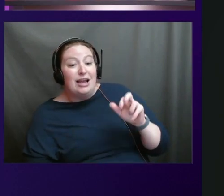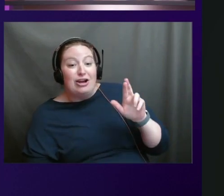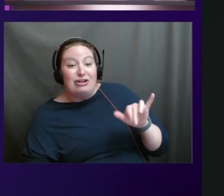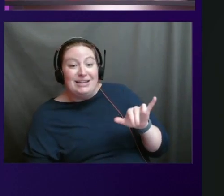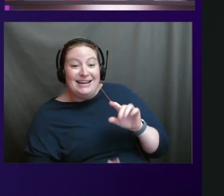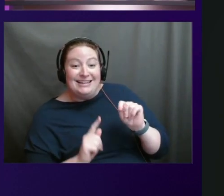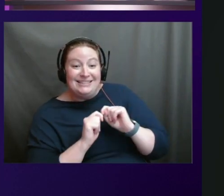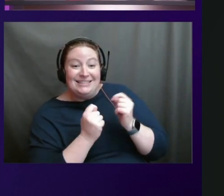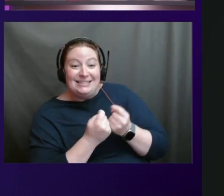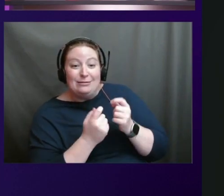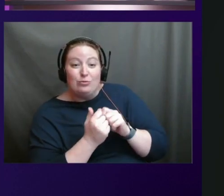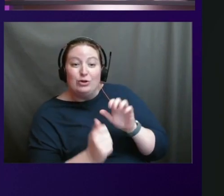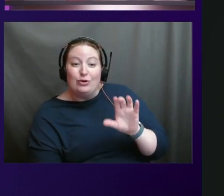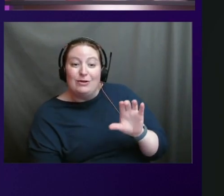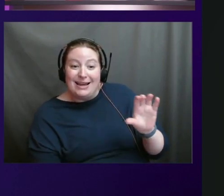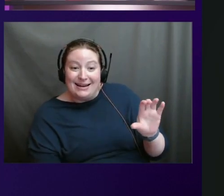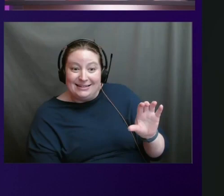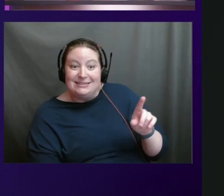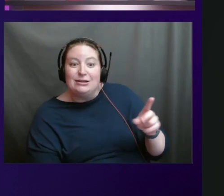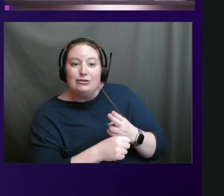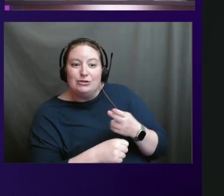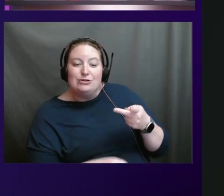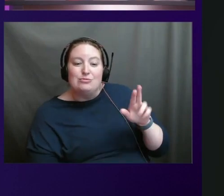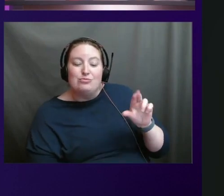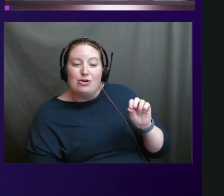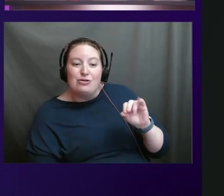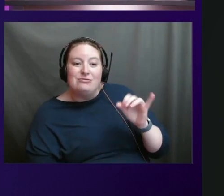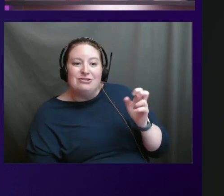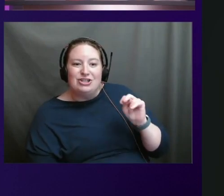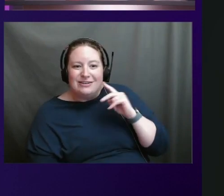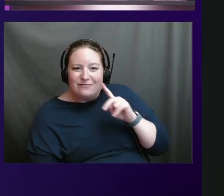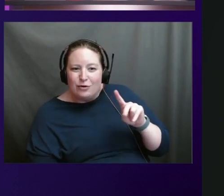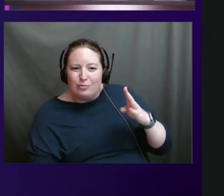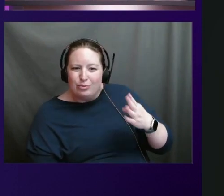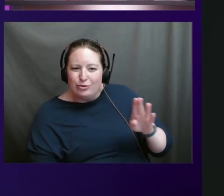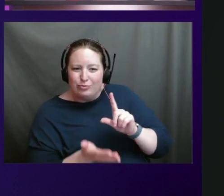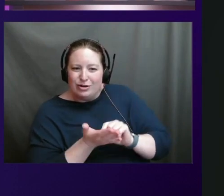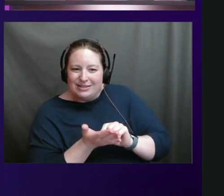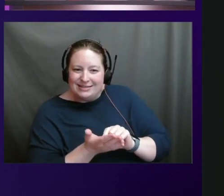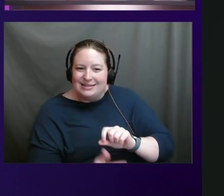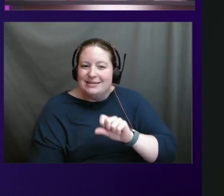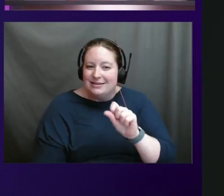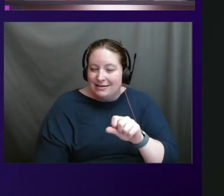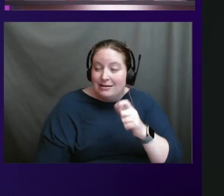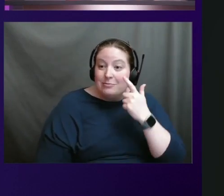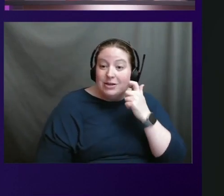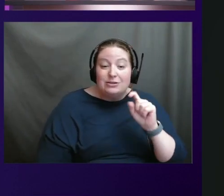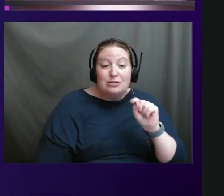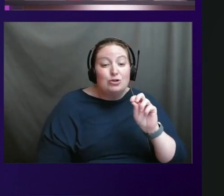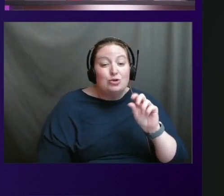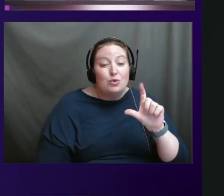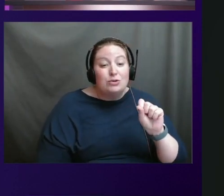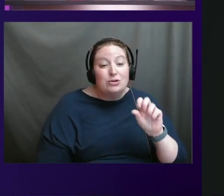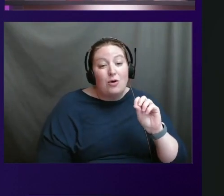Code Catalyst, which Ah, they're yeah. using Progen for blueprints. Yeah, so because our tools are open source, they are used much more widely than just our